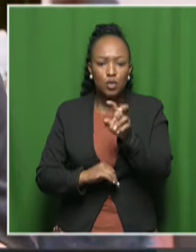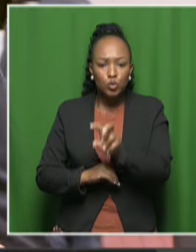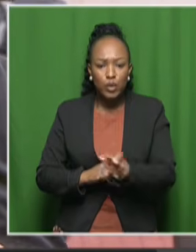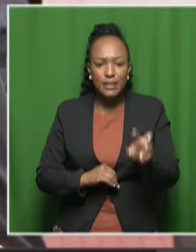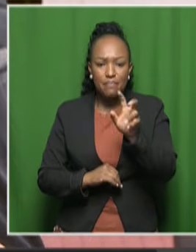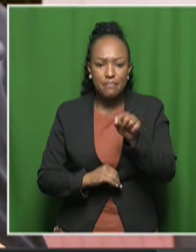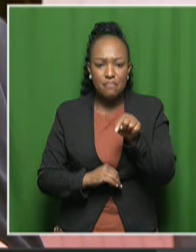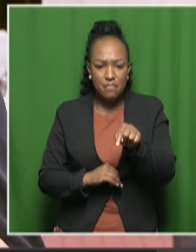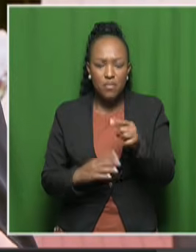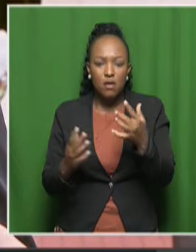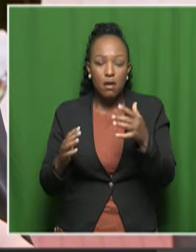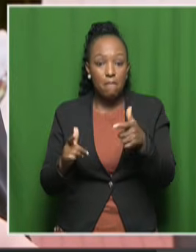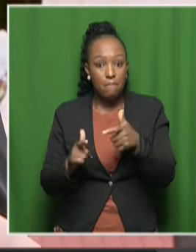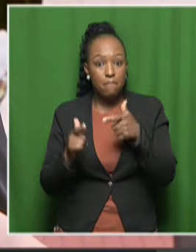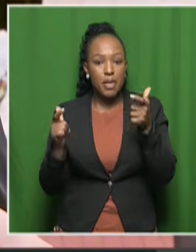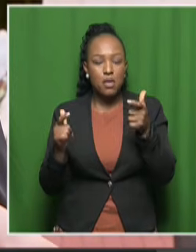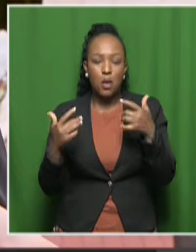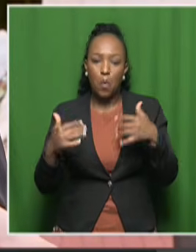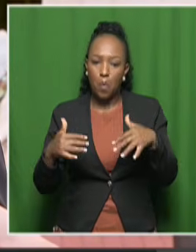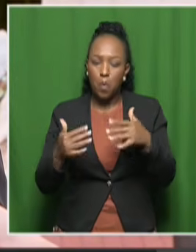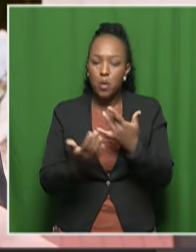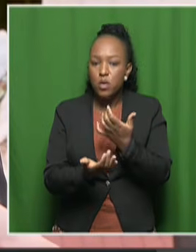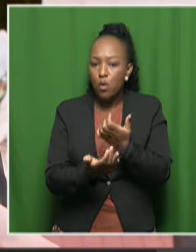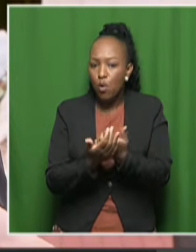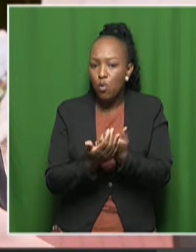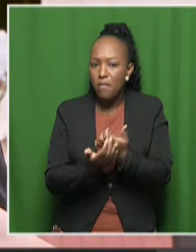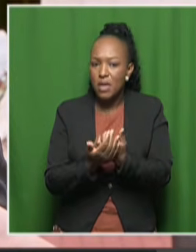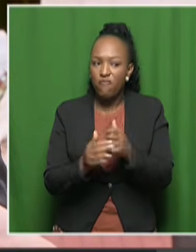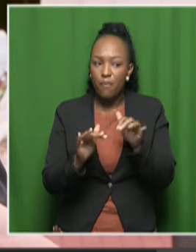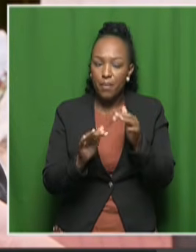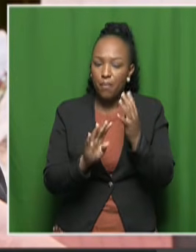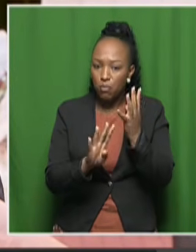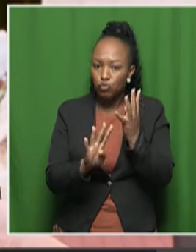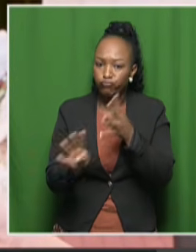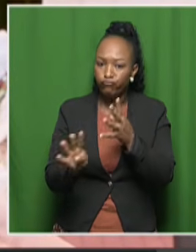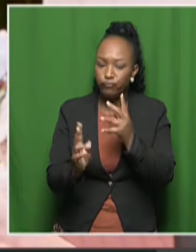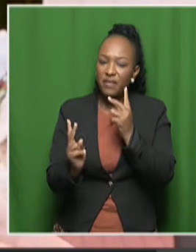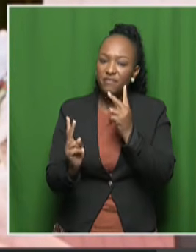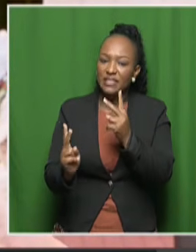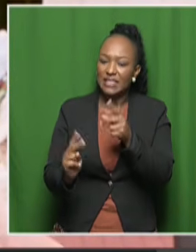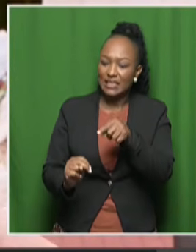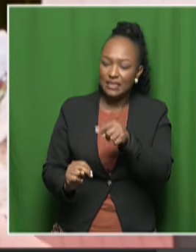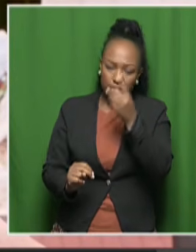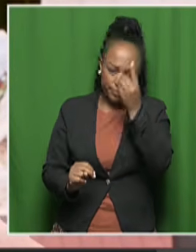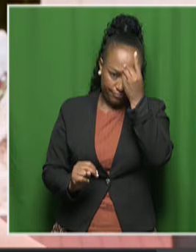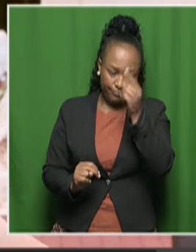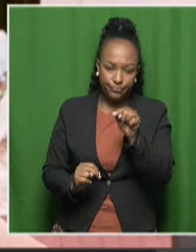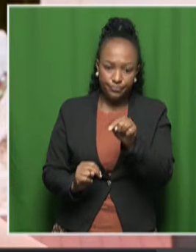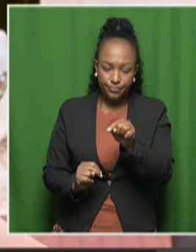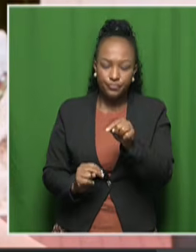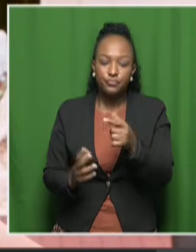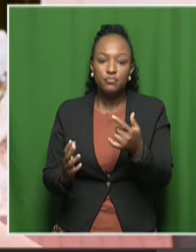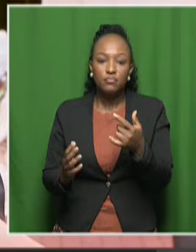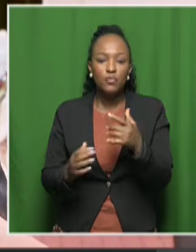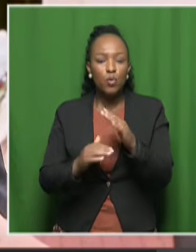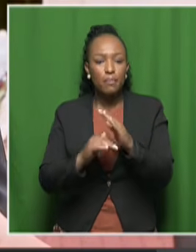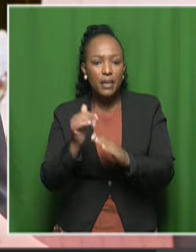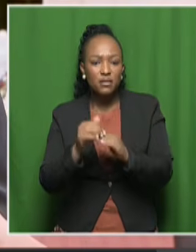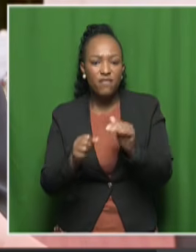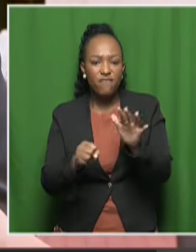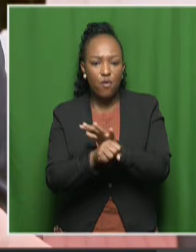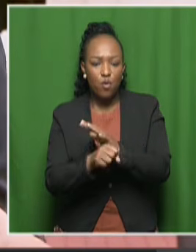major driver of economy in Durban. We've built a fully fledged unit,